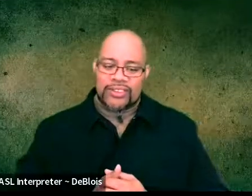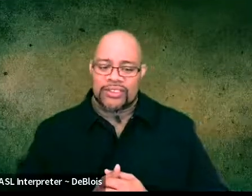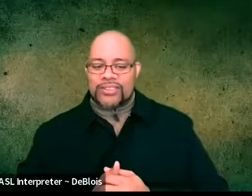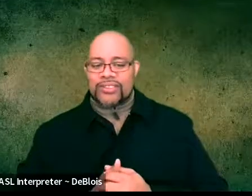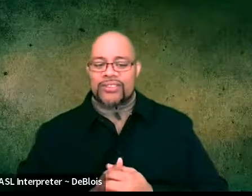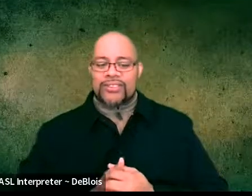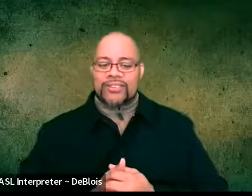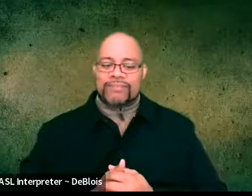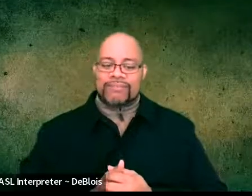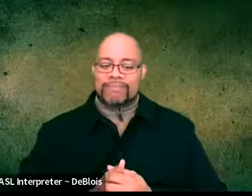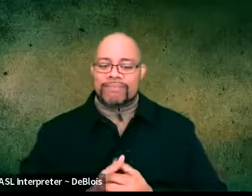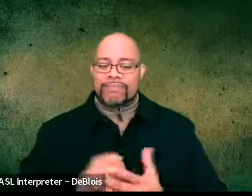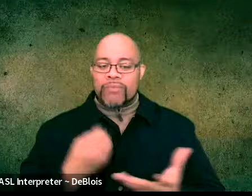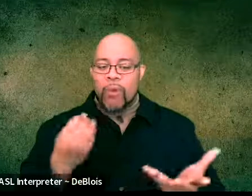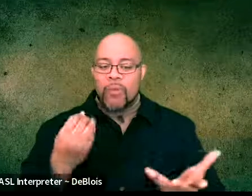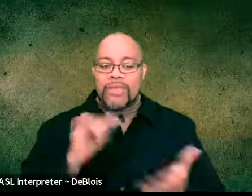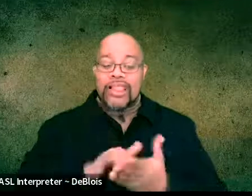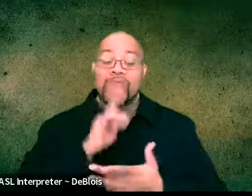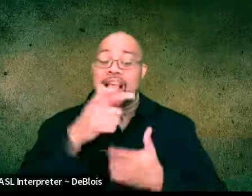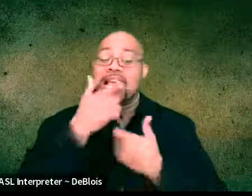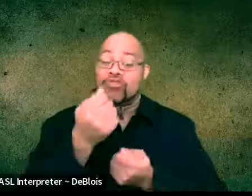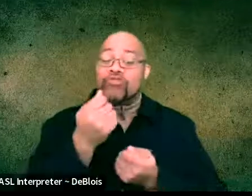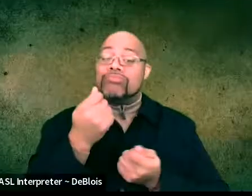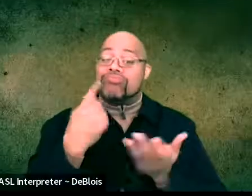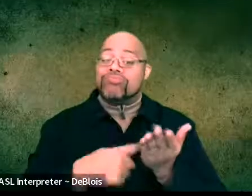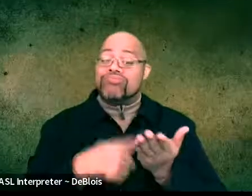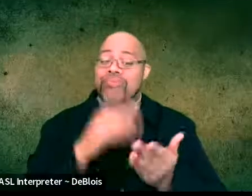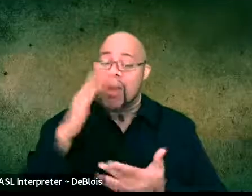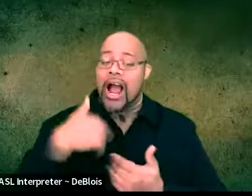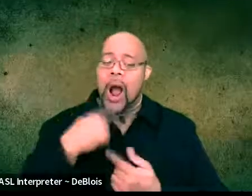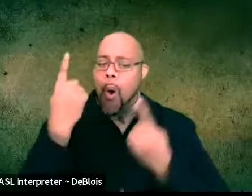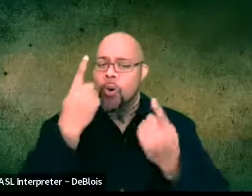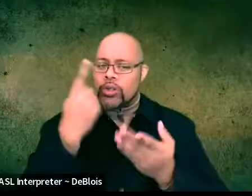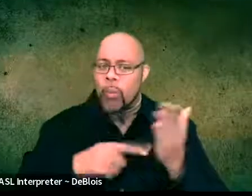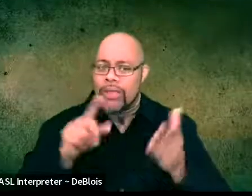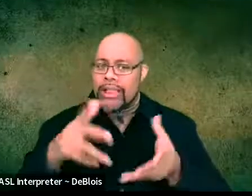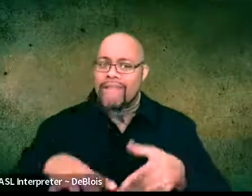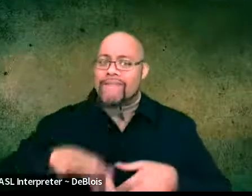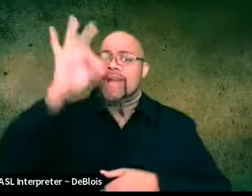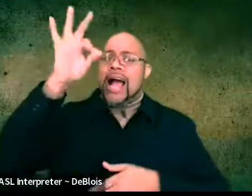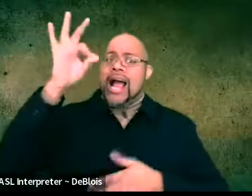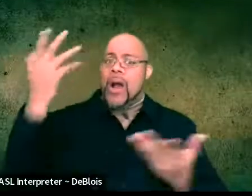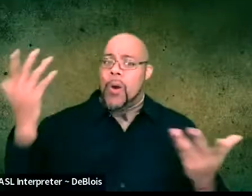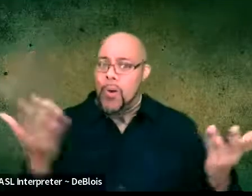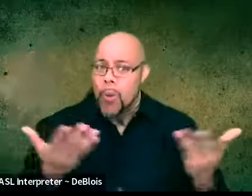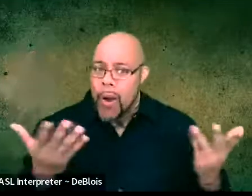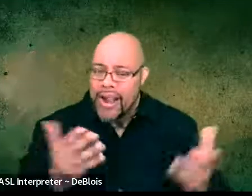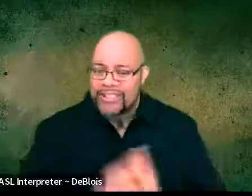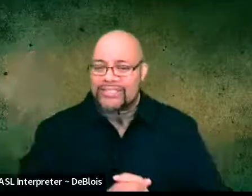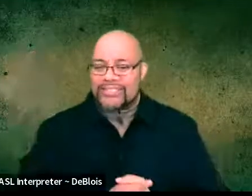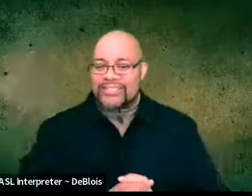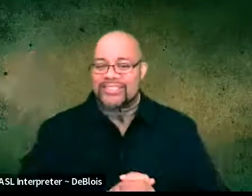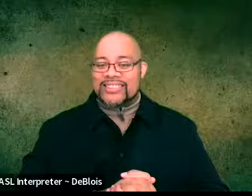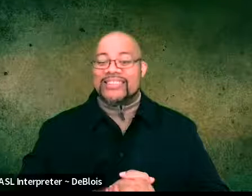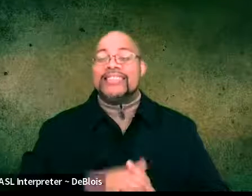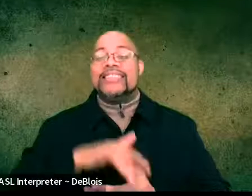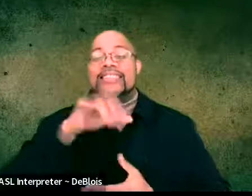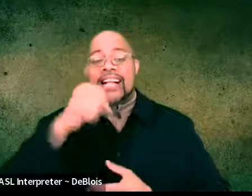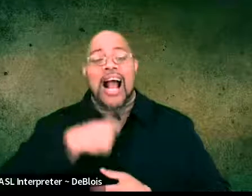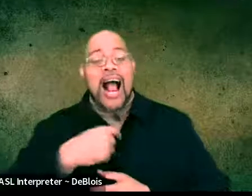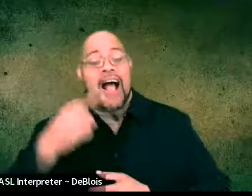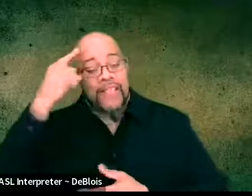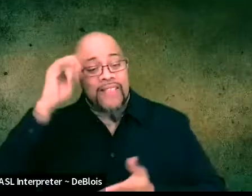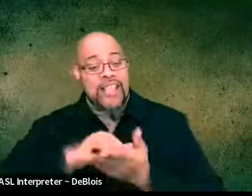So that's gonna be an interesting conversation. I wonder what they dug up, what they found. Yeah, I think